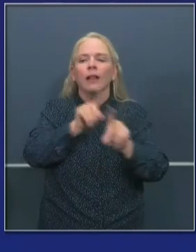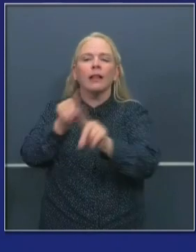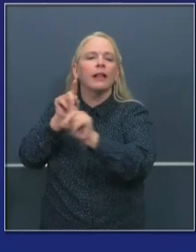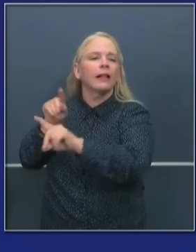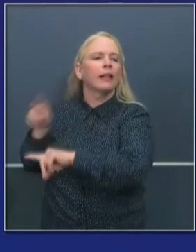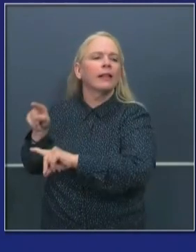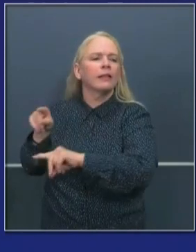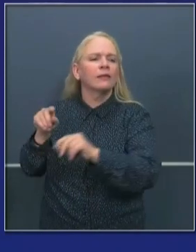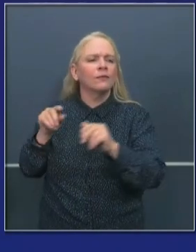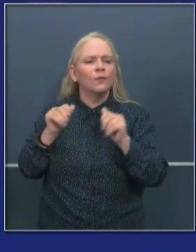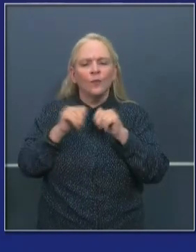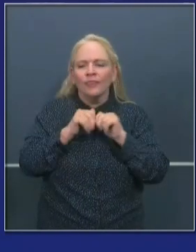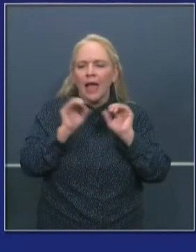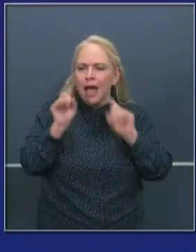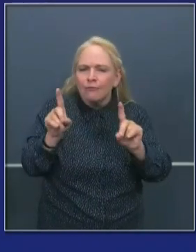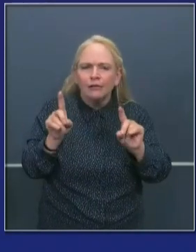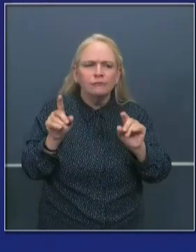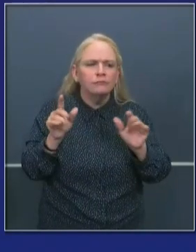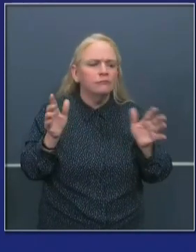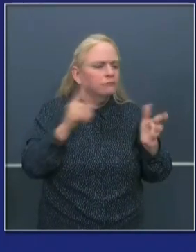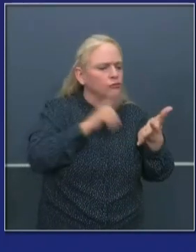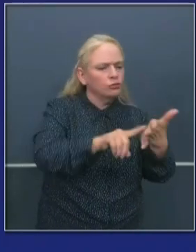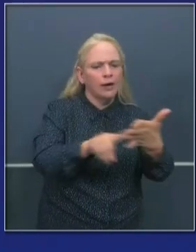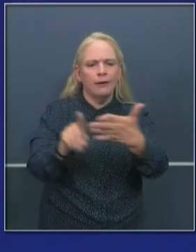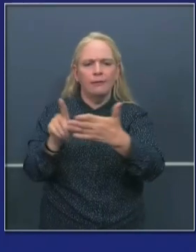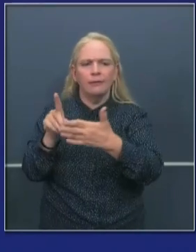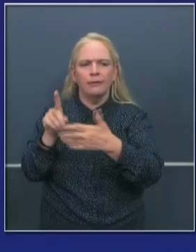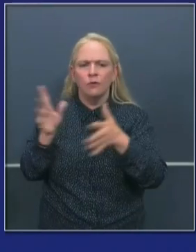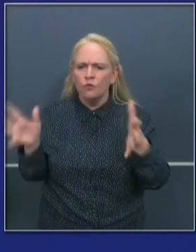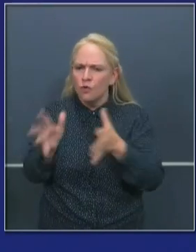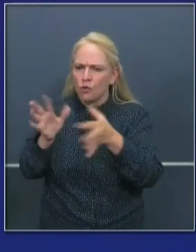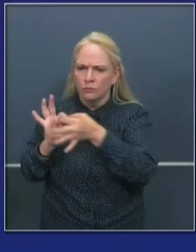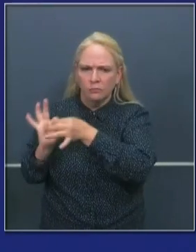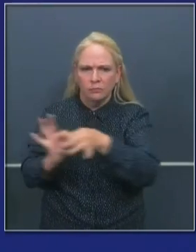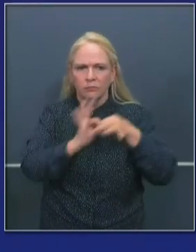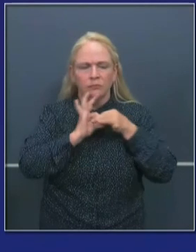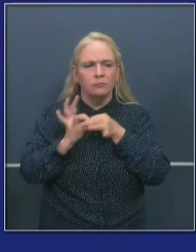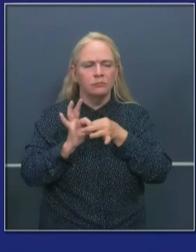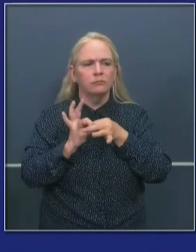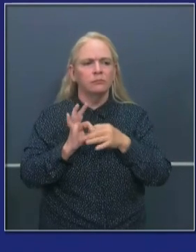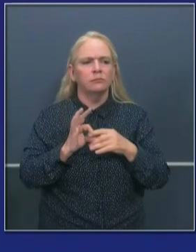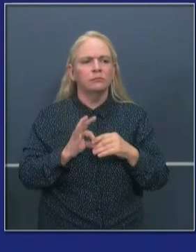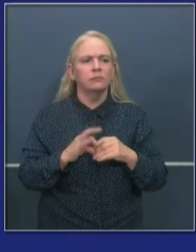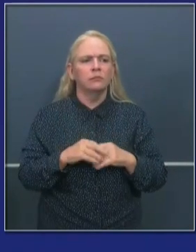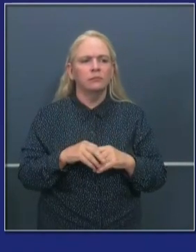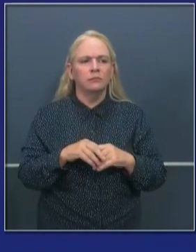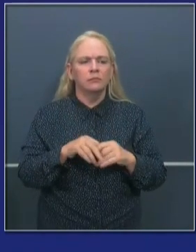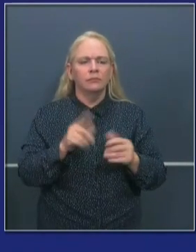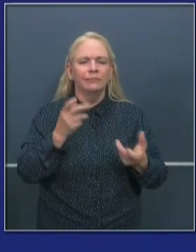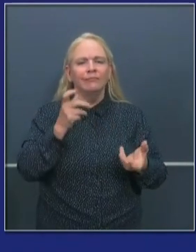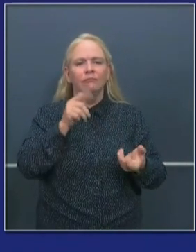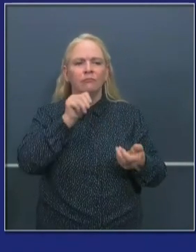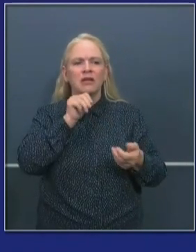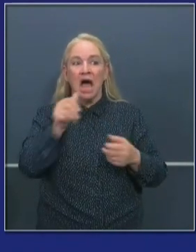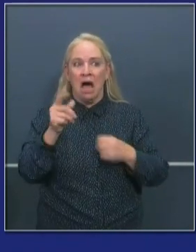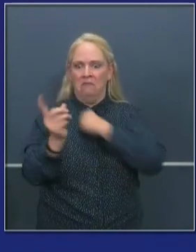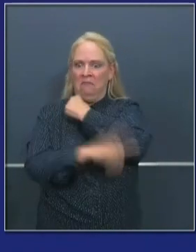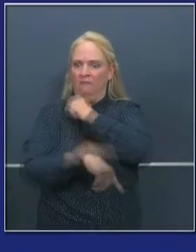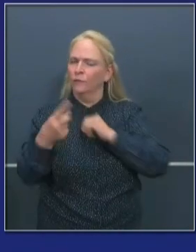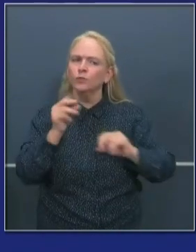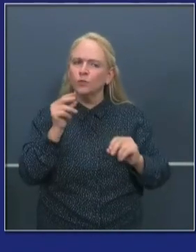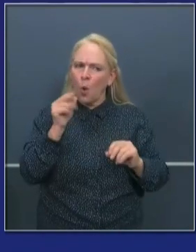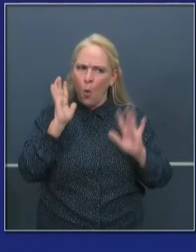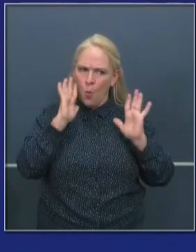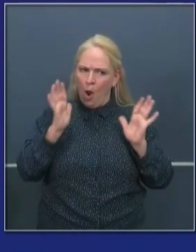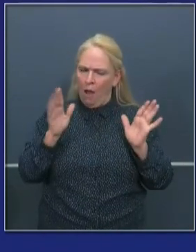spirit of education, spirit of cooperation, and not a punitive frame first, but an encouragement frame